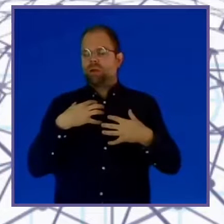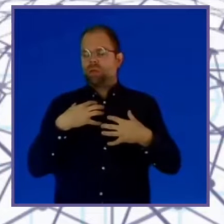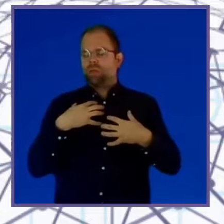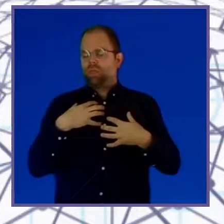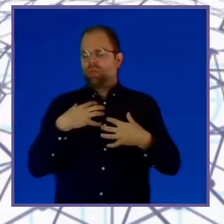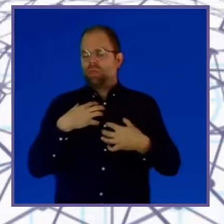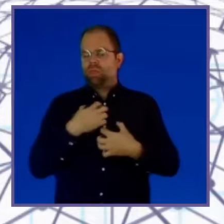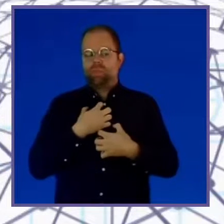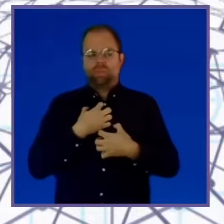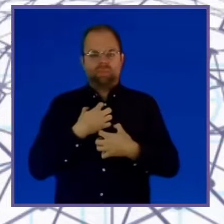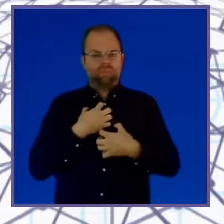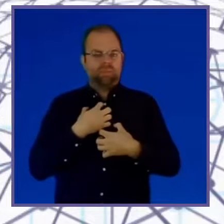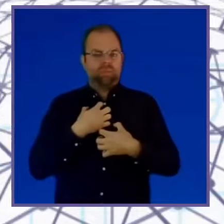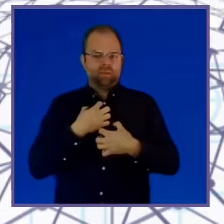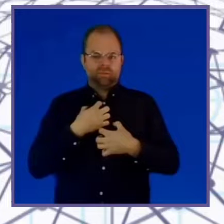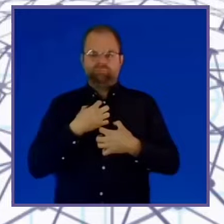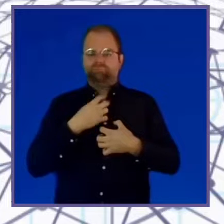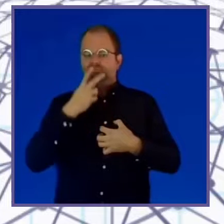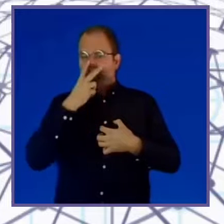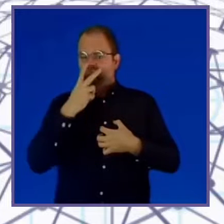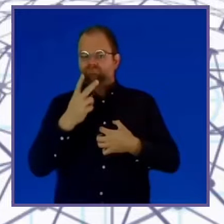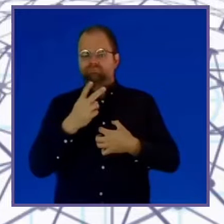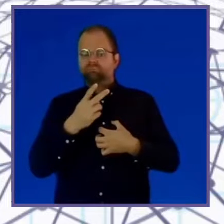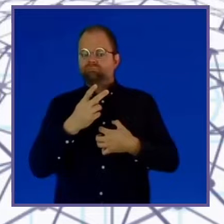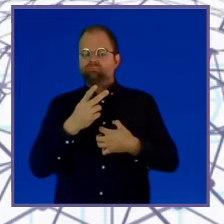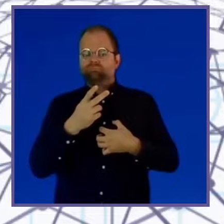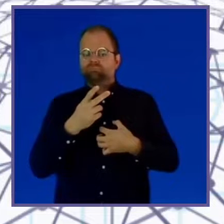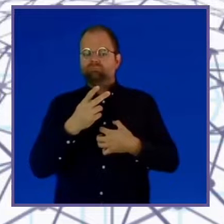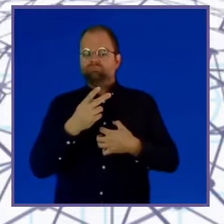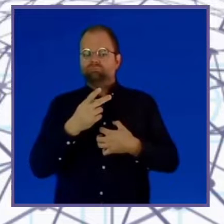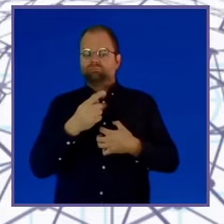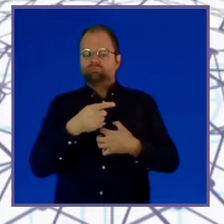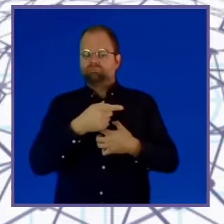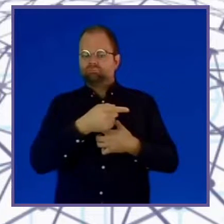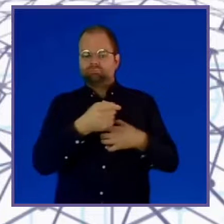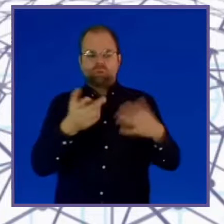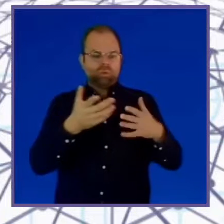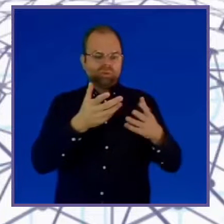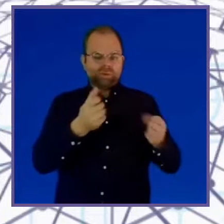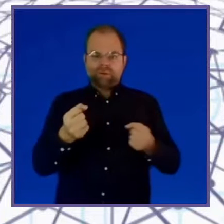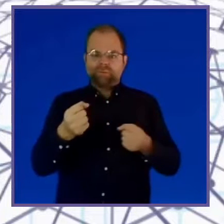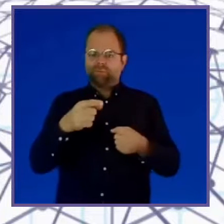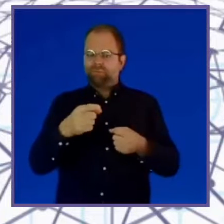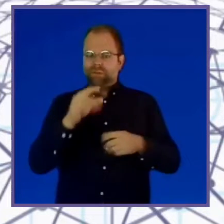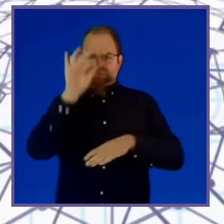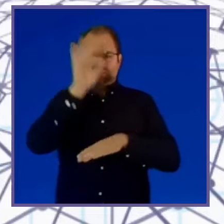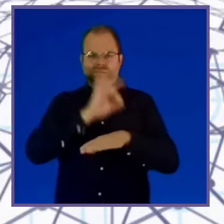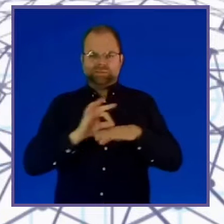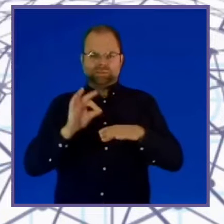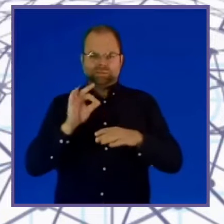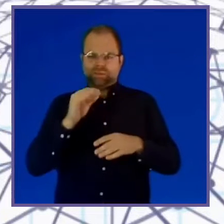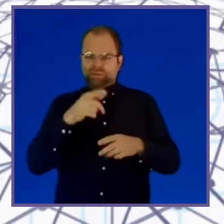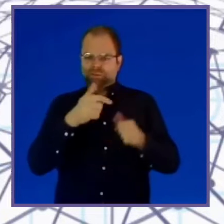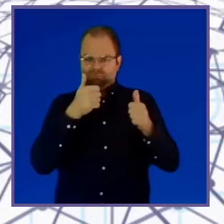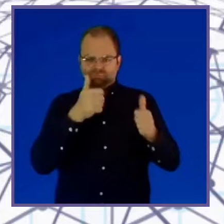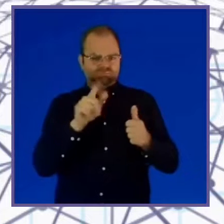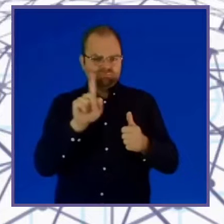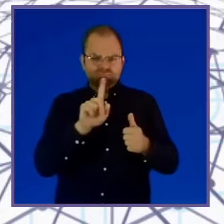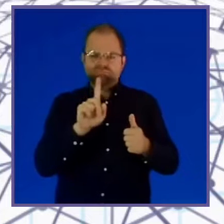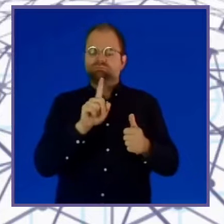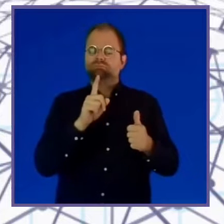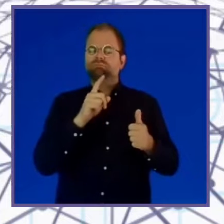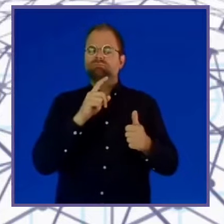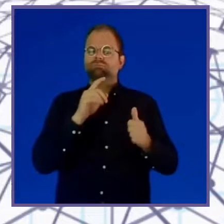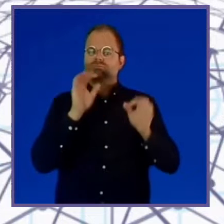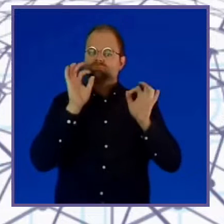were very expensive, hard to repair and maintain, and in some cases not even suitable